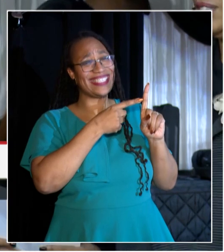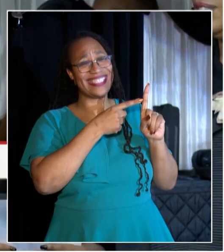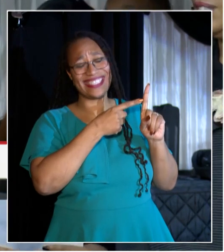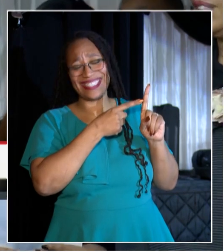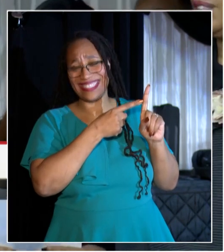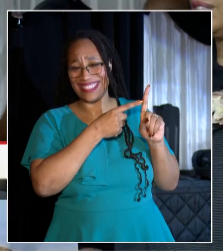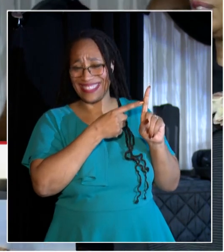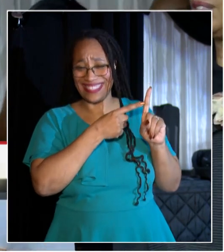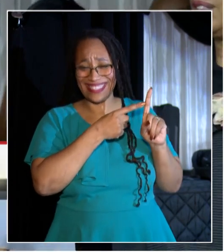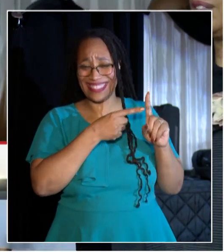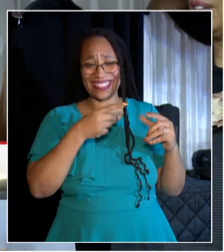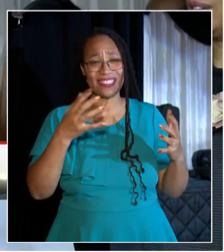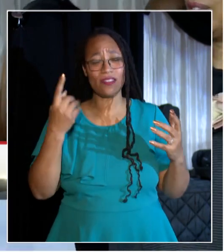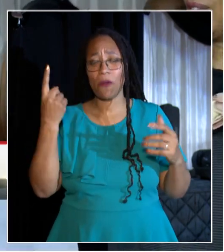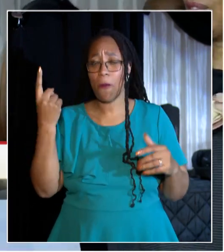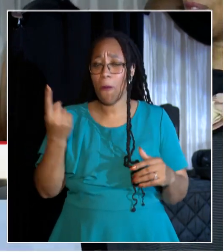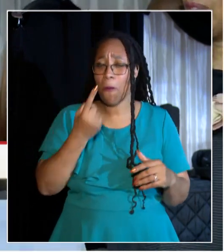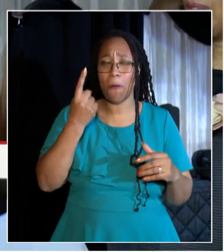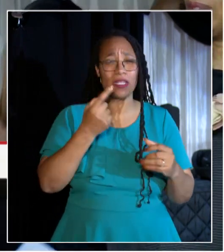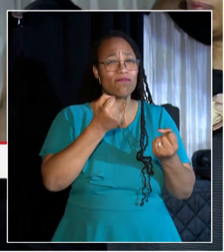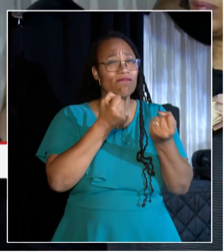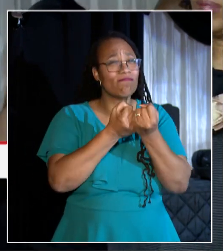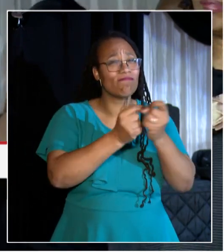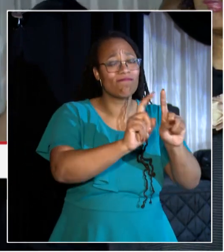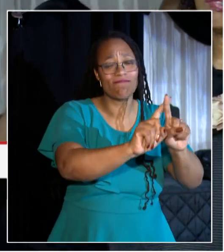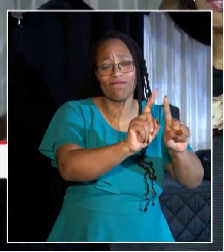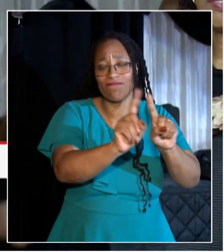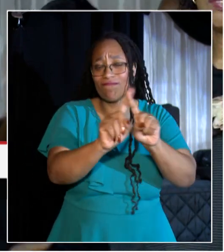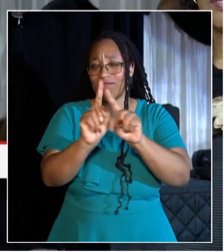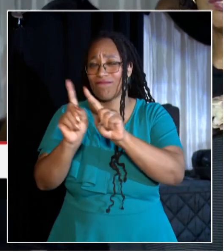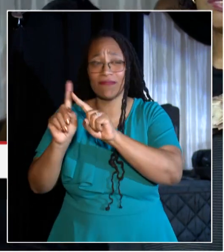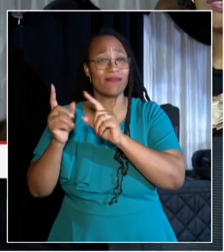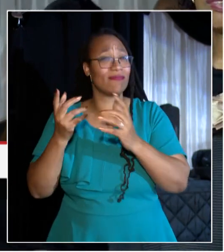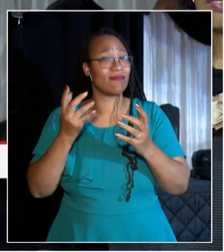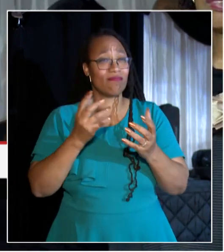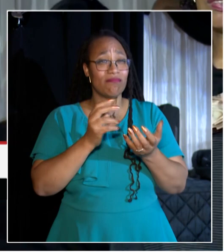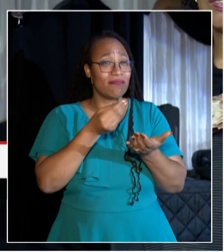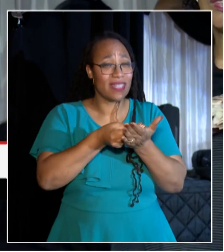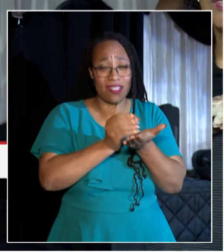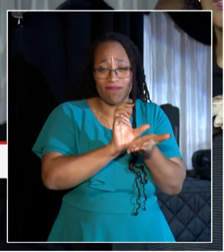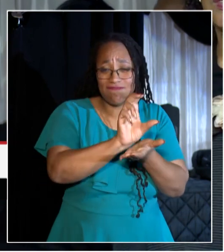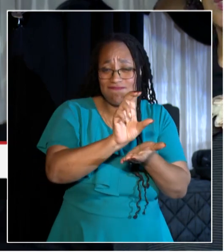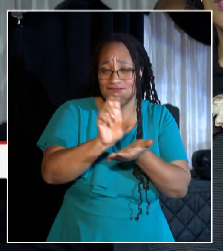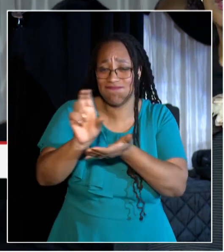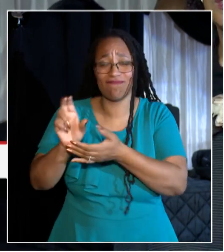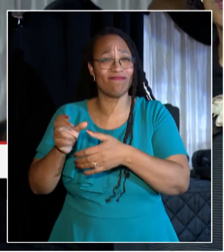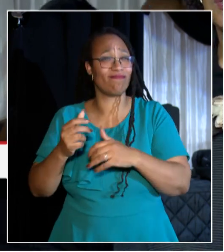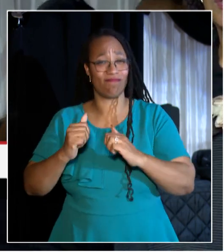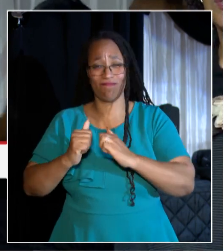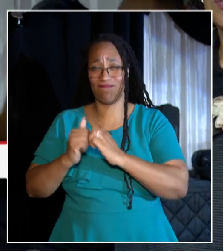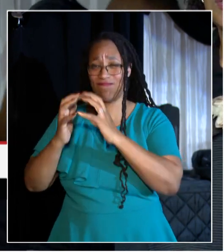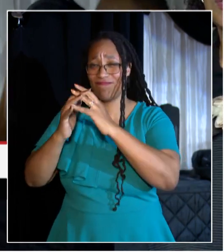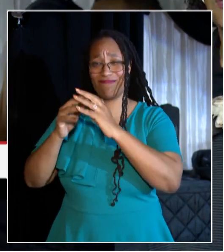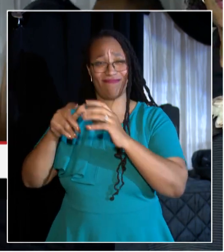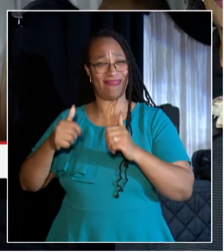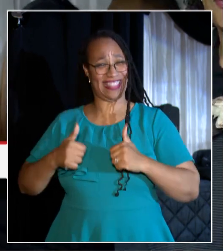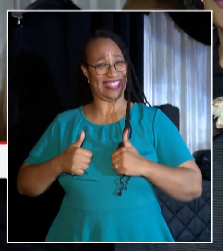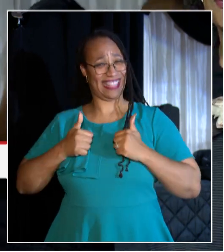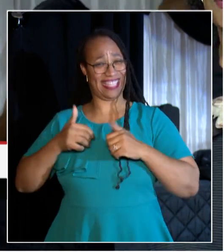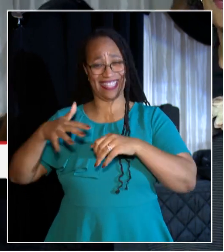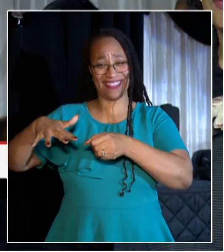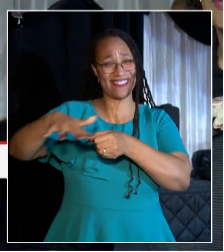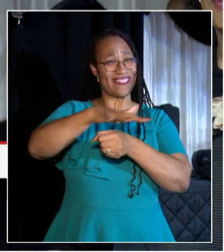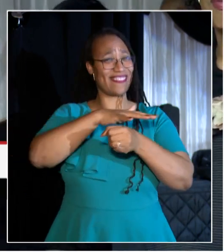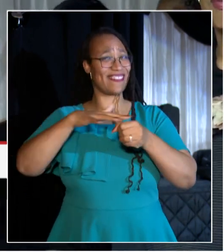advocates for the prosperity and well-being of every resident in all 8 wards in our district. Her historic investments in